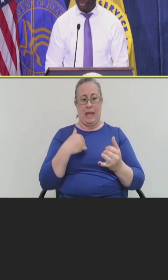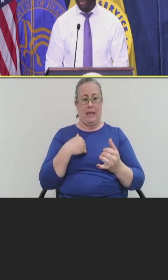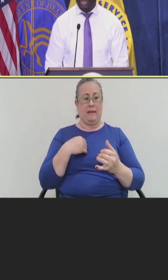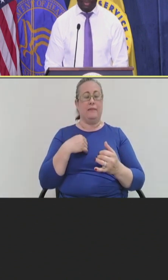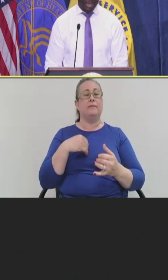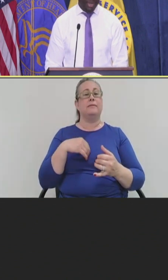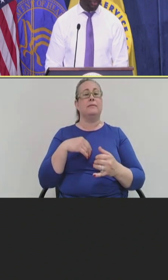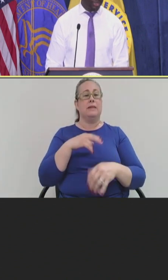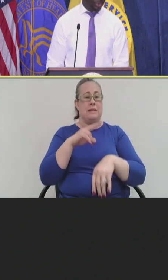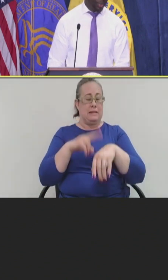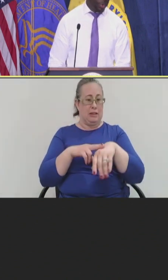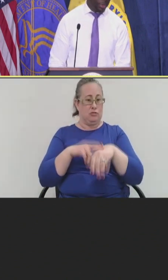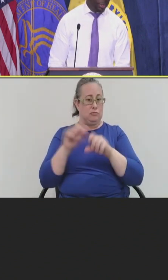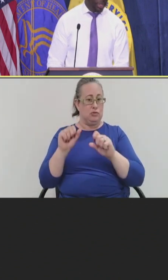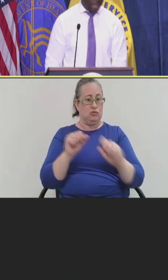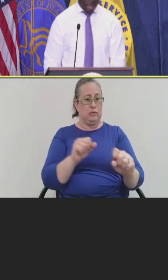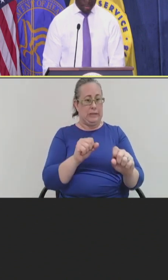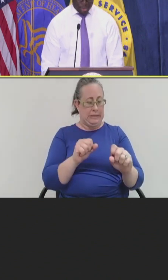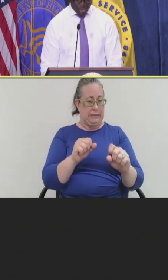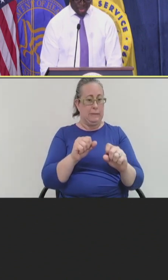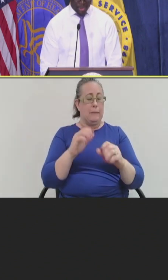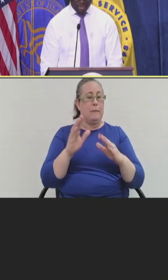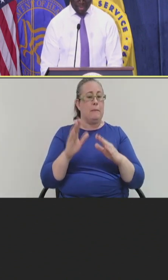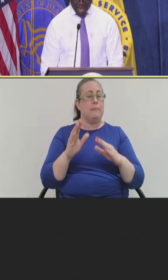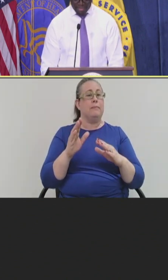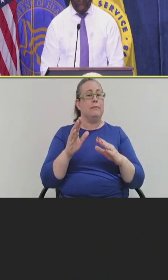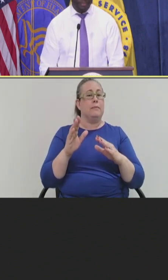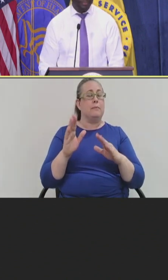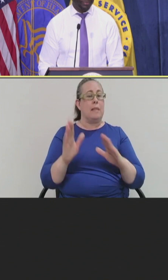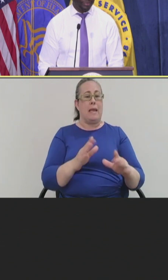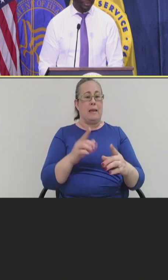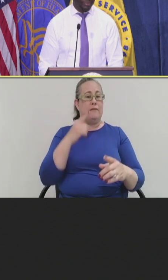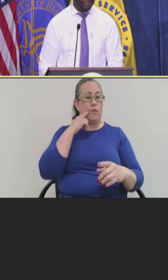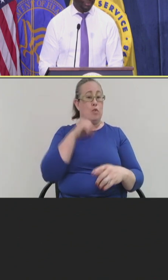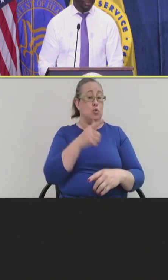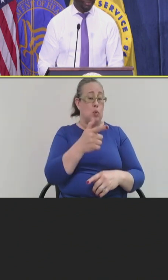National Strategic Plan 2021 to 2025.